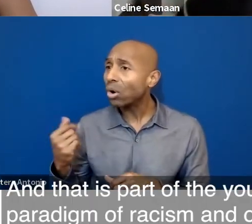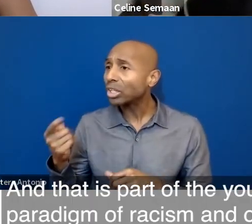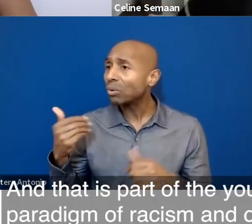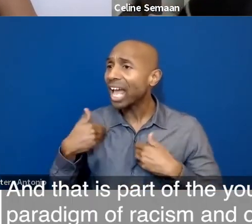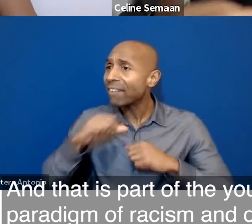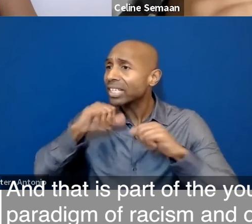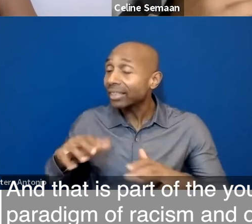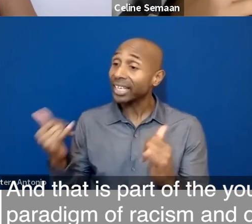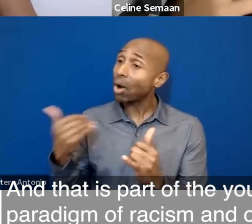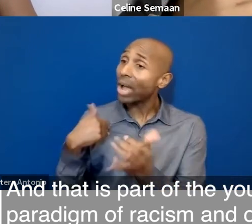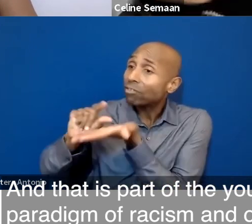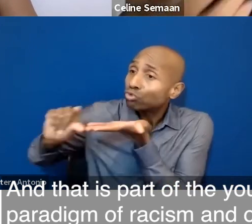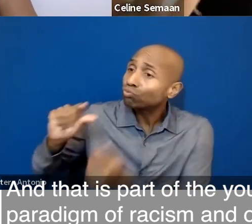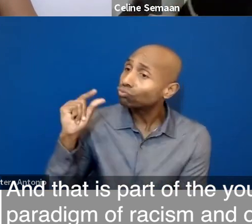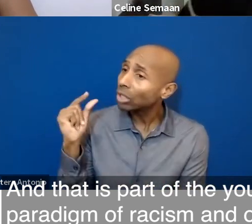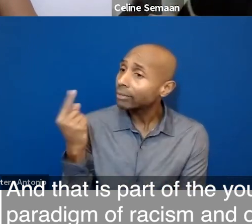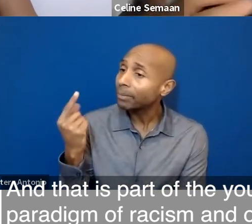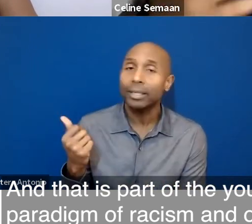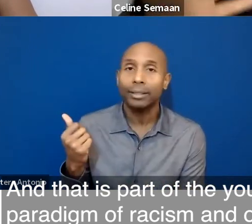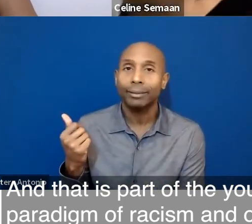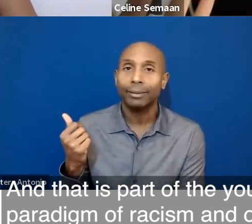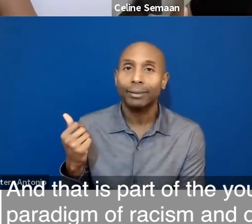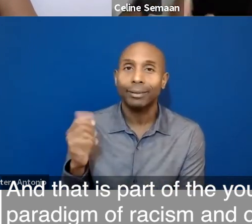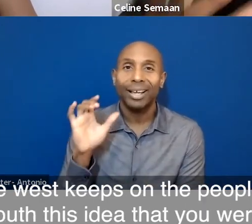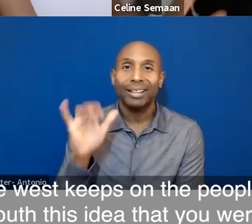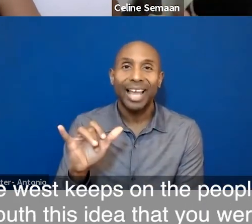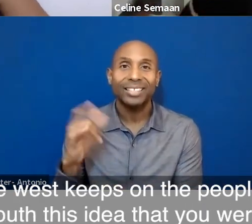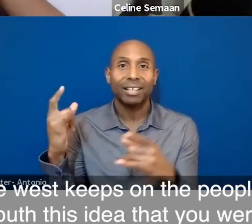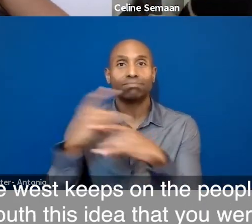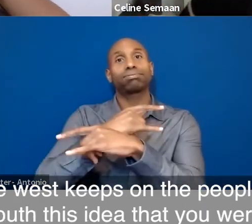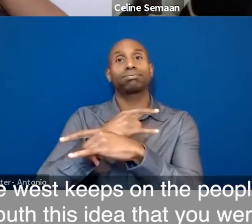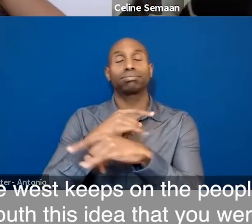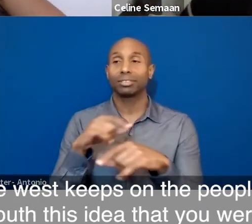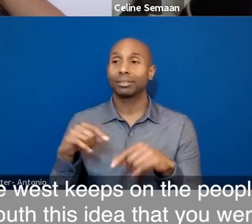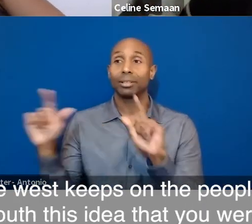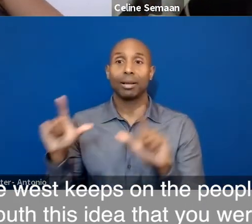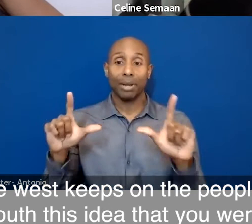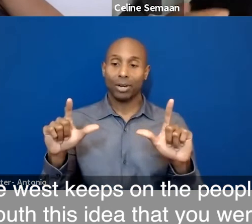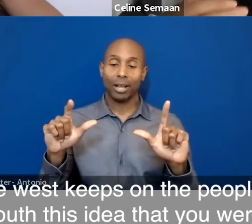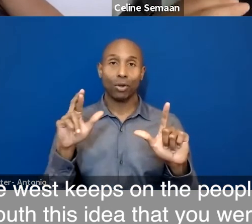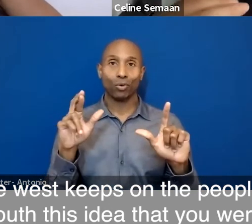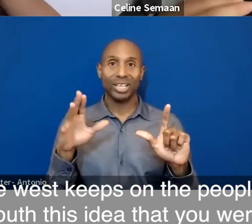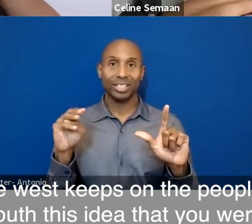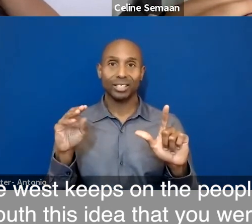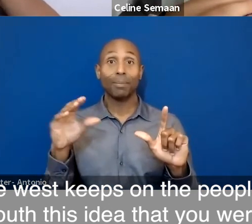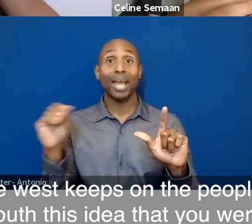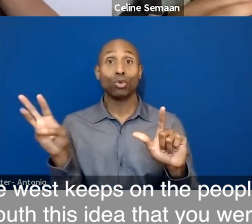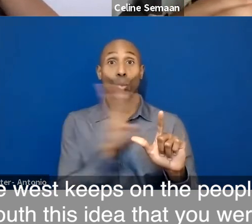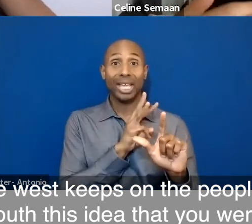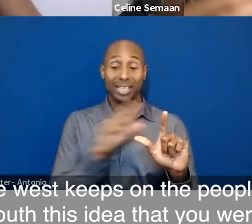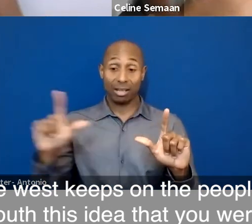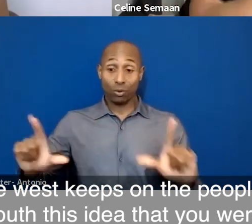the the paradigm of racism and oppression the West keeps on the people of the global South, this